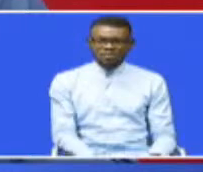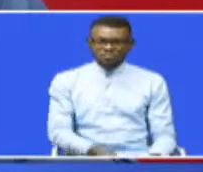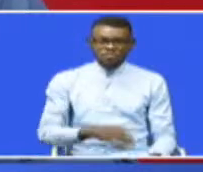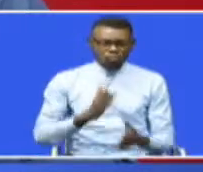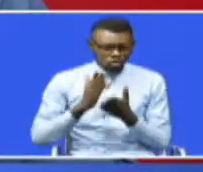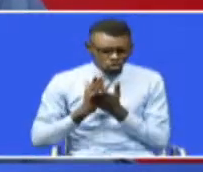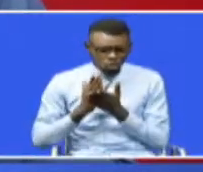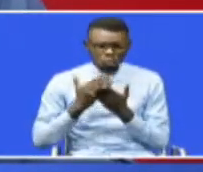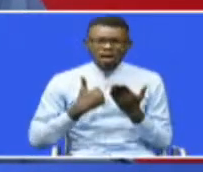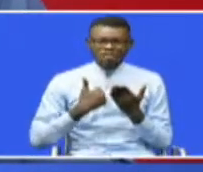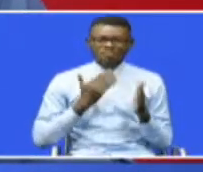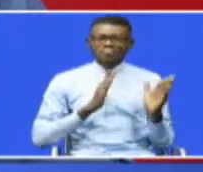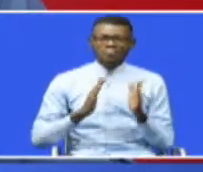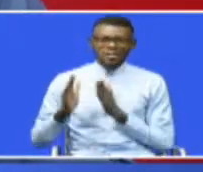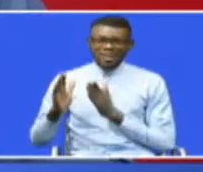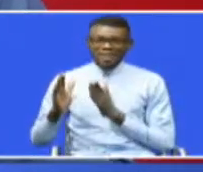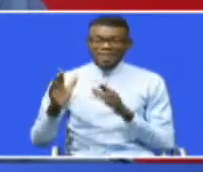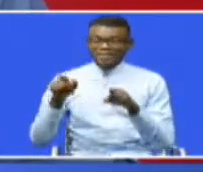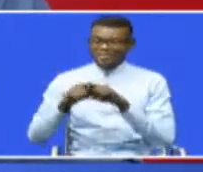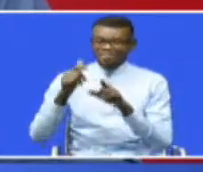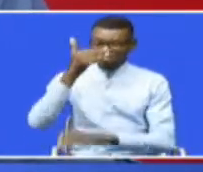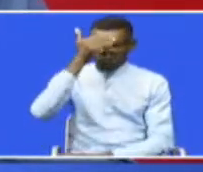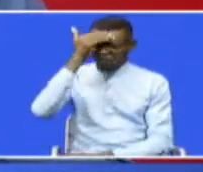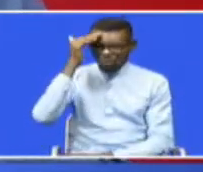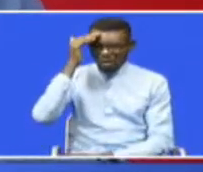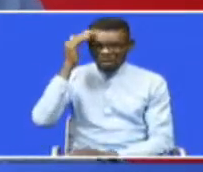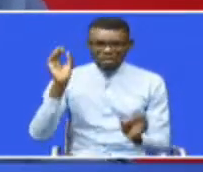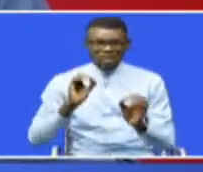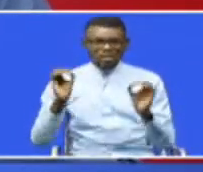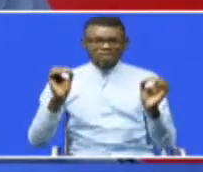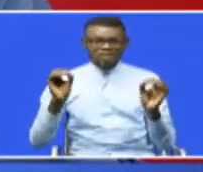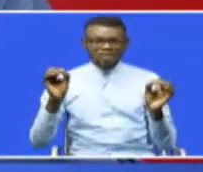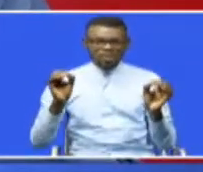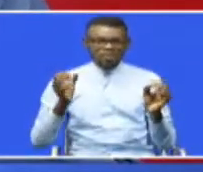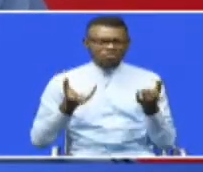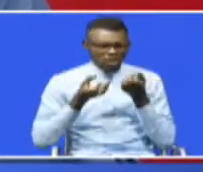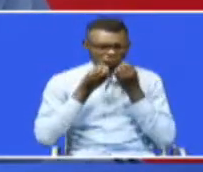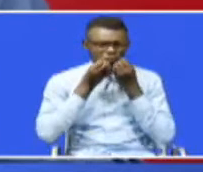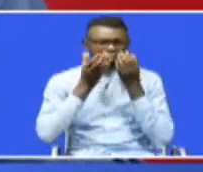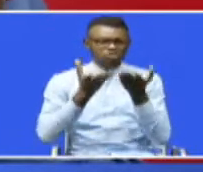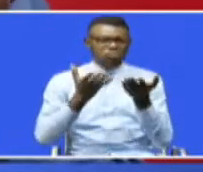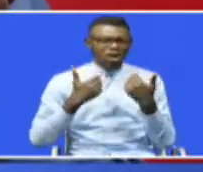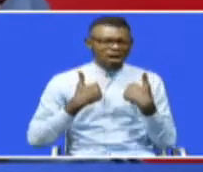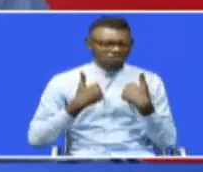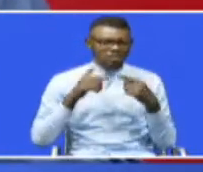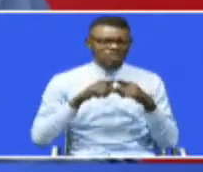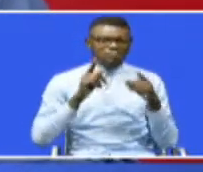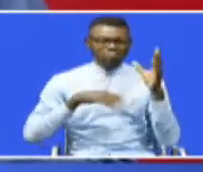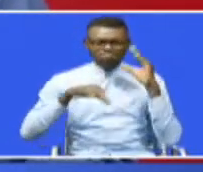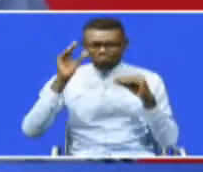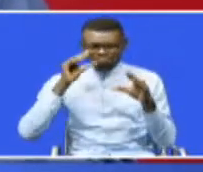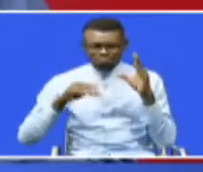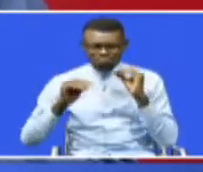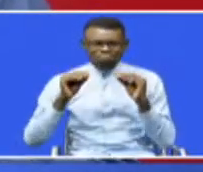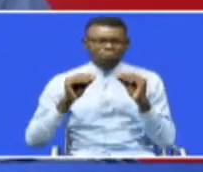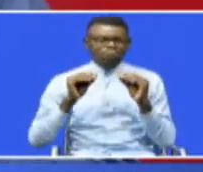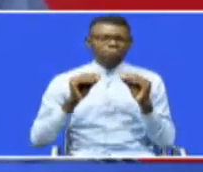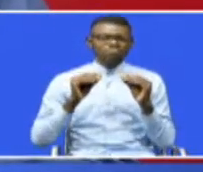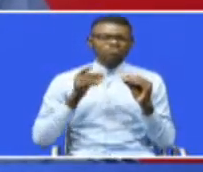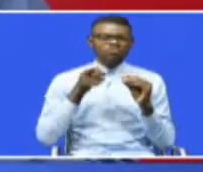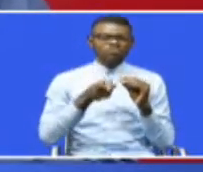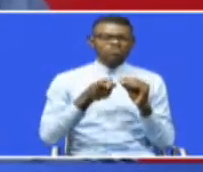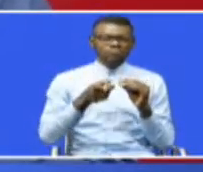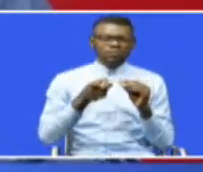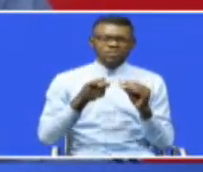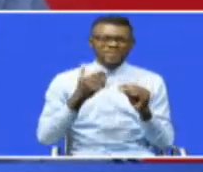We do have a strategy, and let's not also not forget, we have also picked quite a bit of information, and we have learned a bit about how to deal